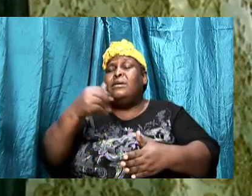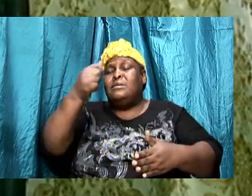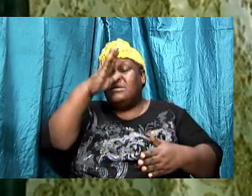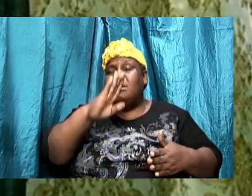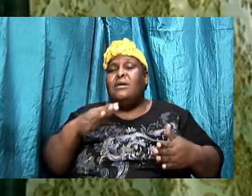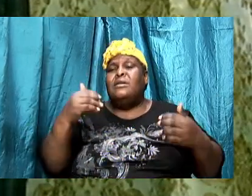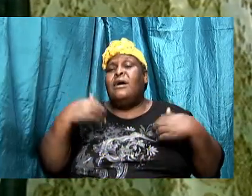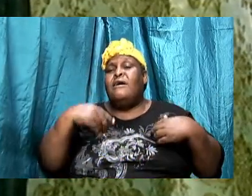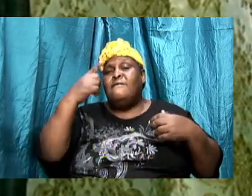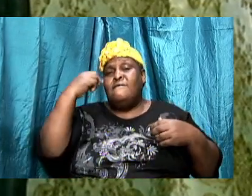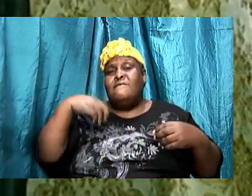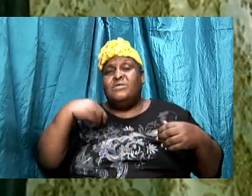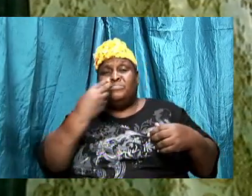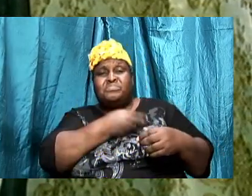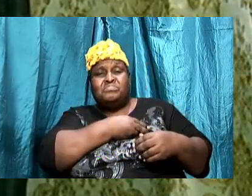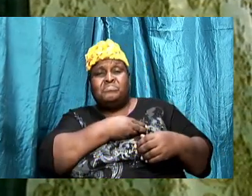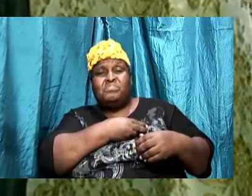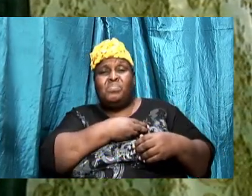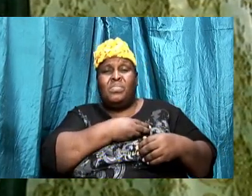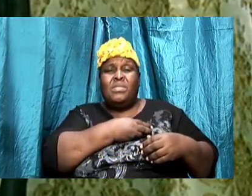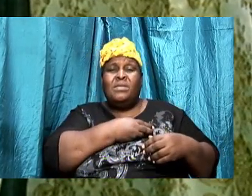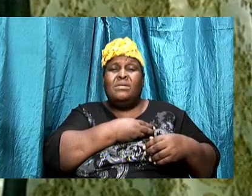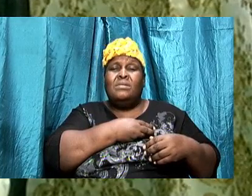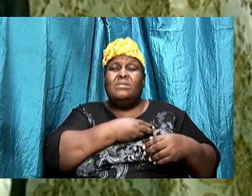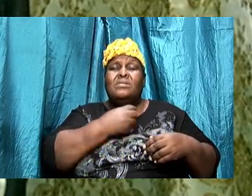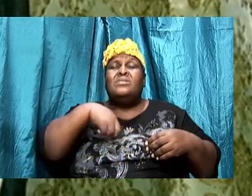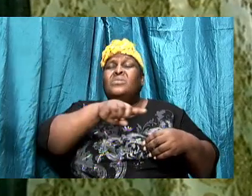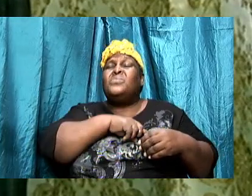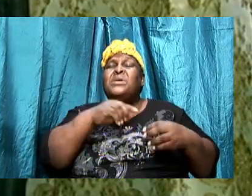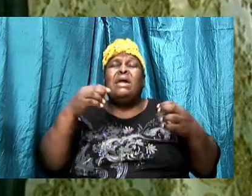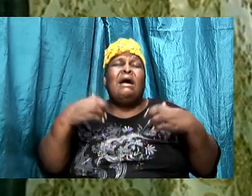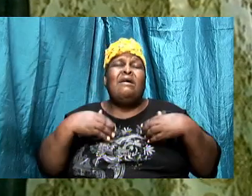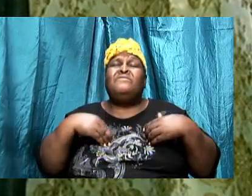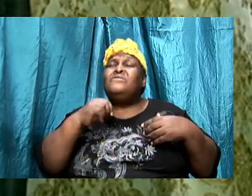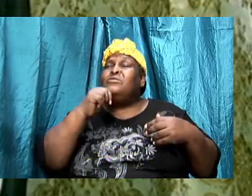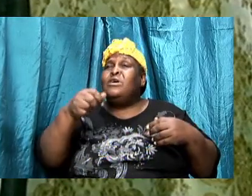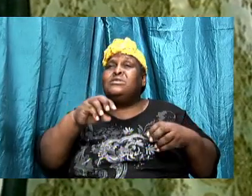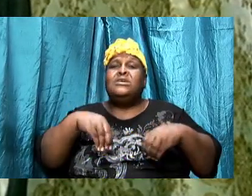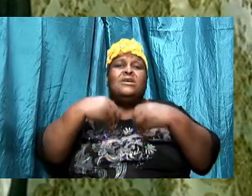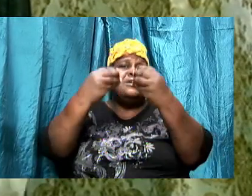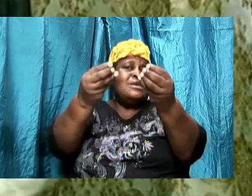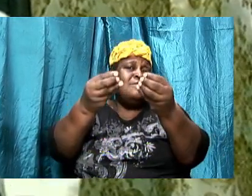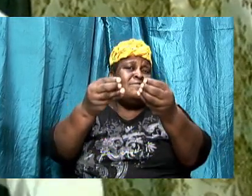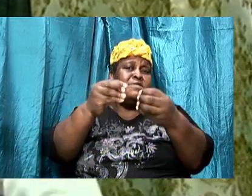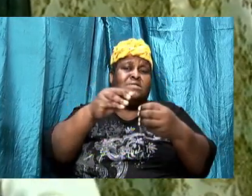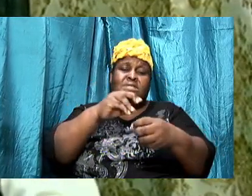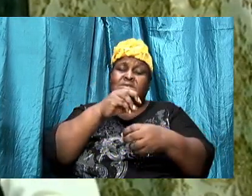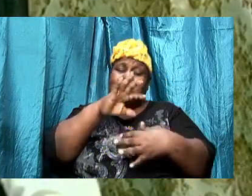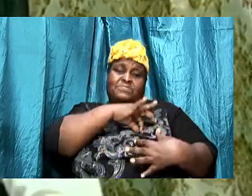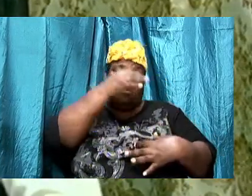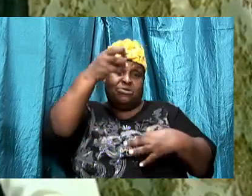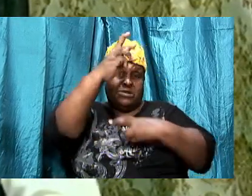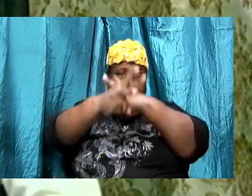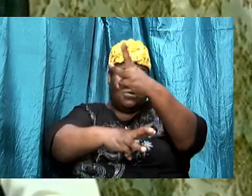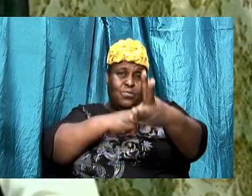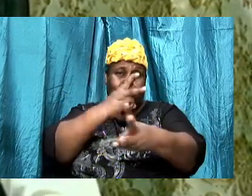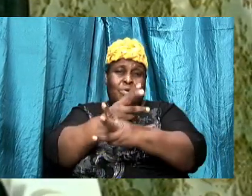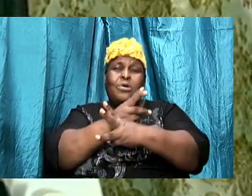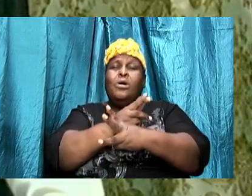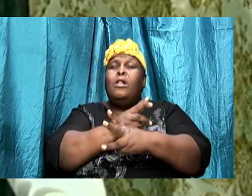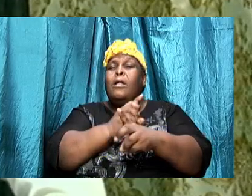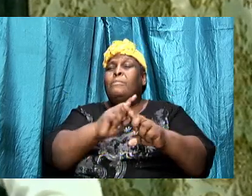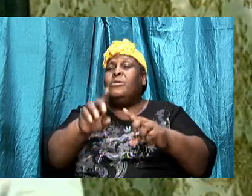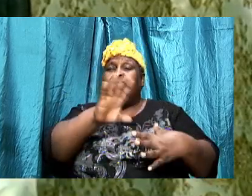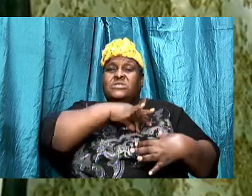said that we have not given you the spirit of the world, but he has given us the spirit of Christ. You see, because he hasn't given us the spirit